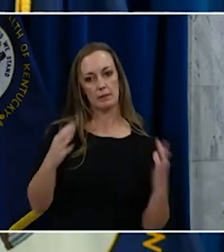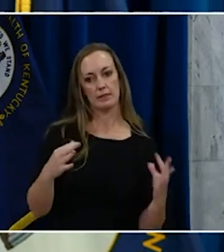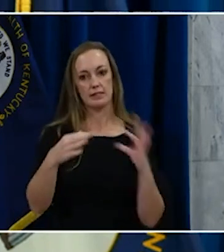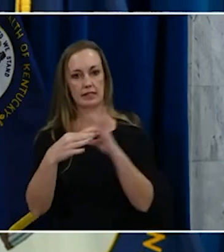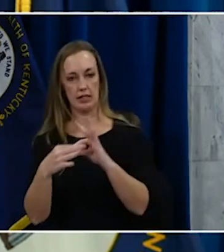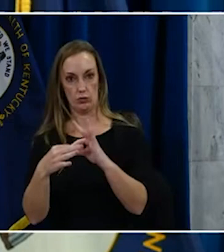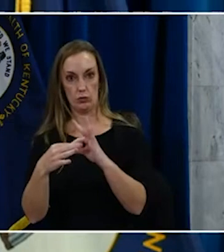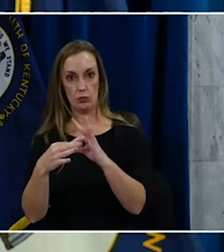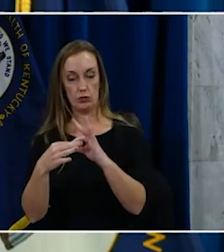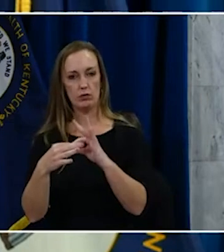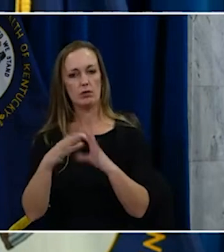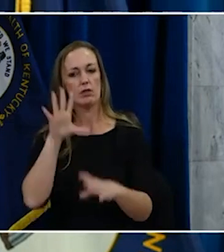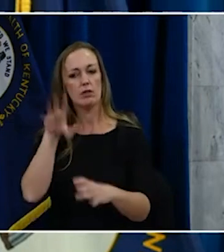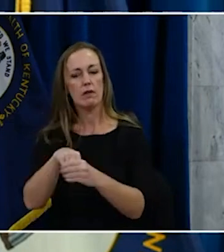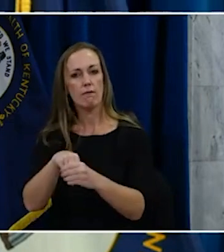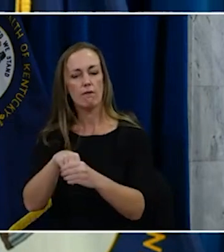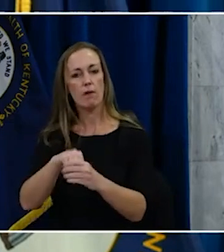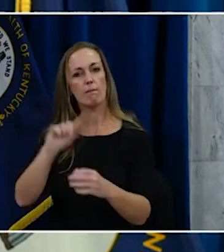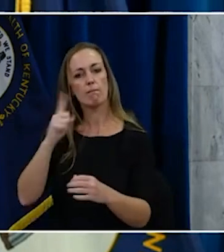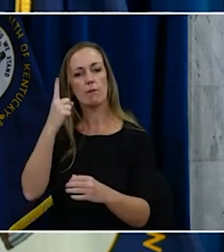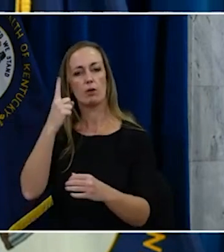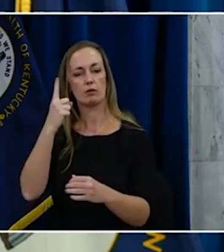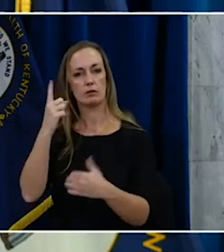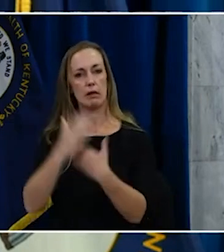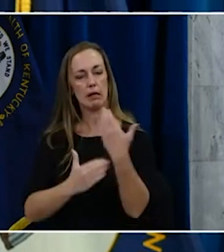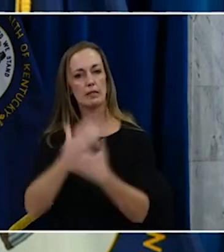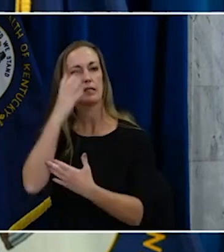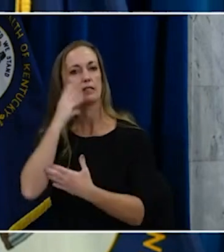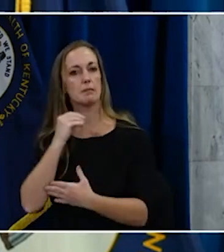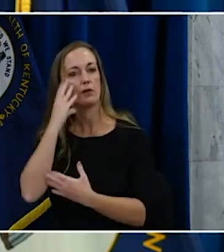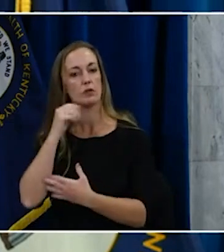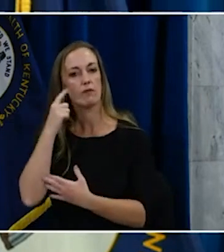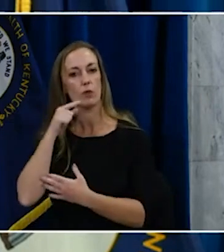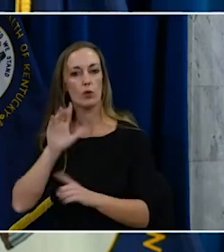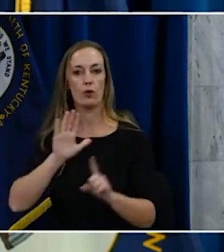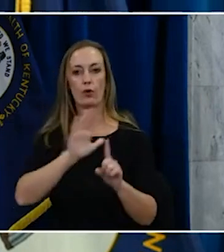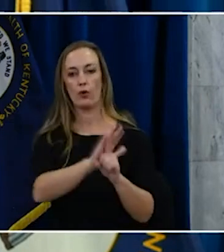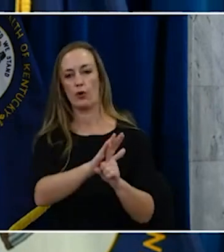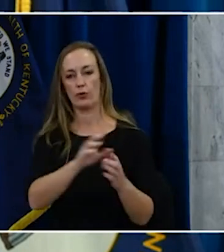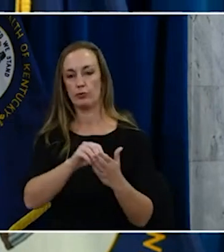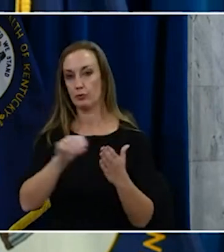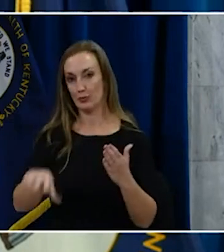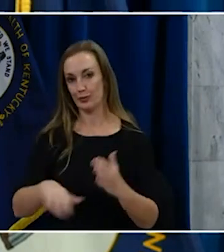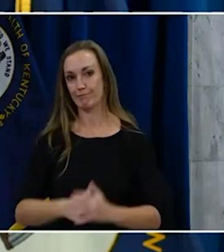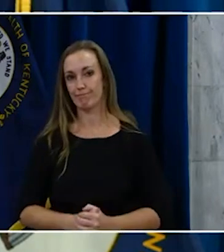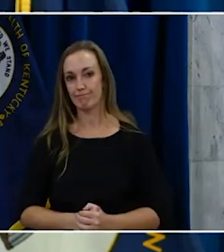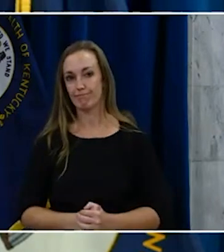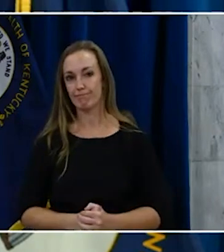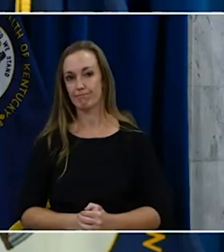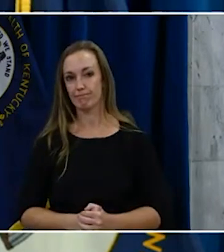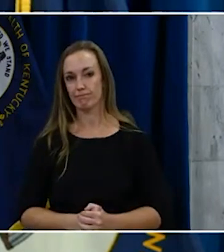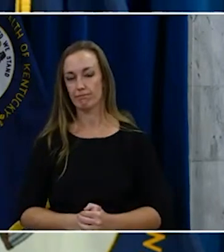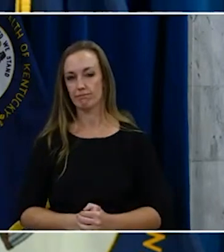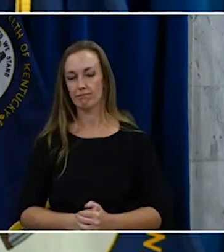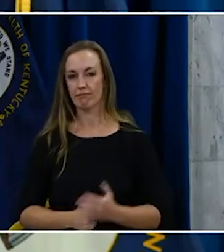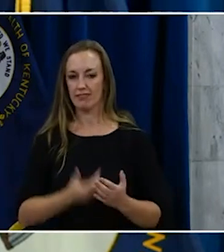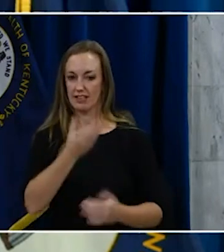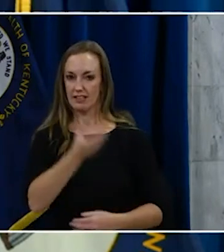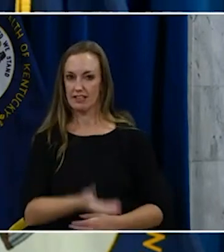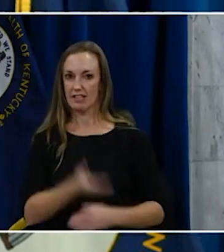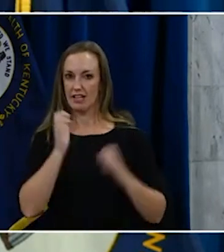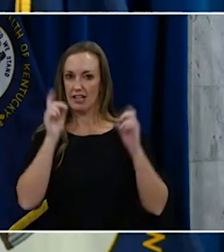involve firsthand experiences for her students. This